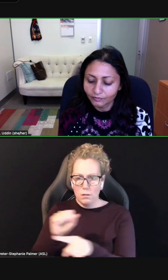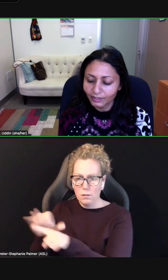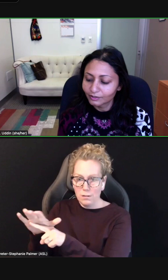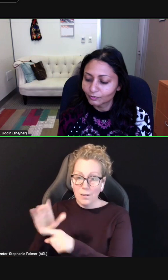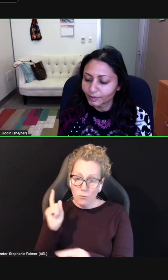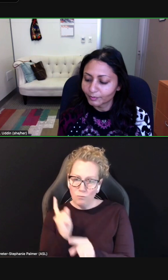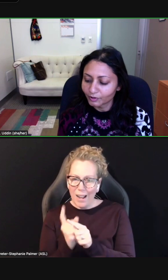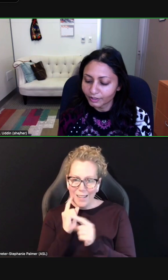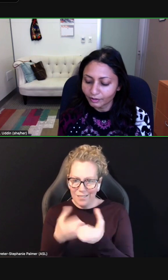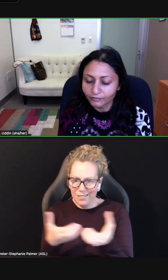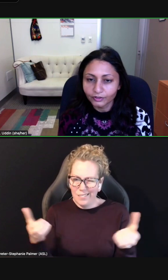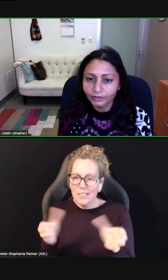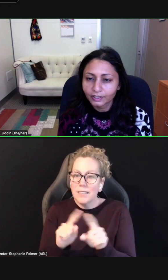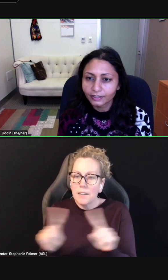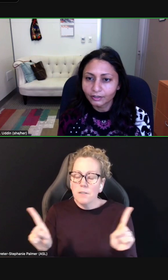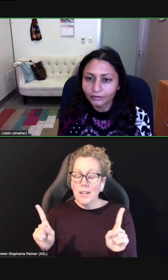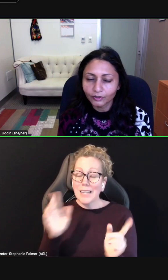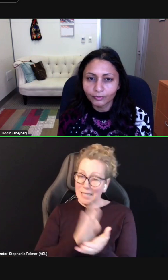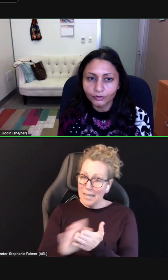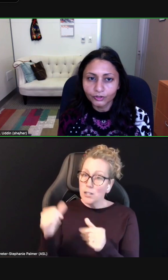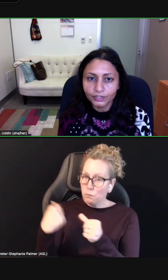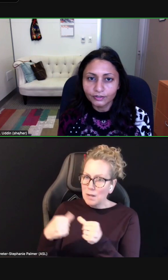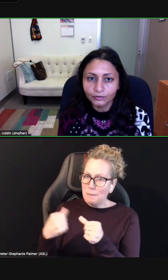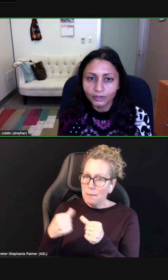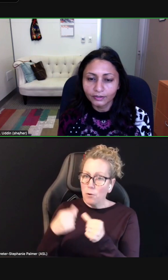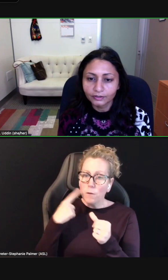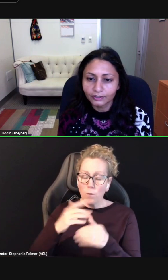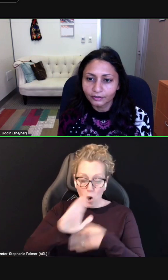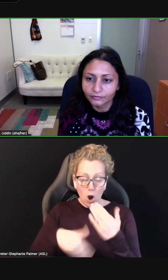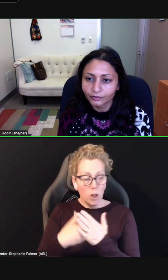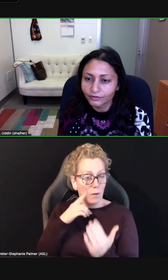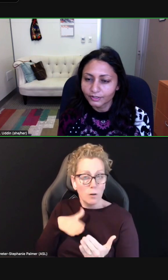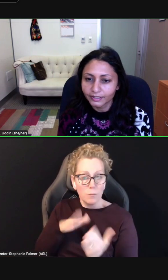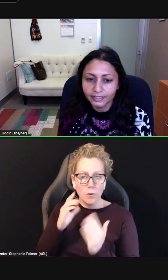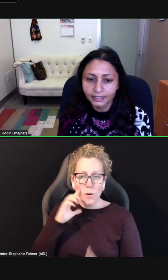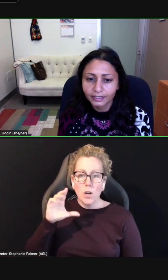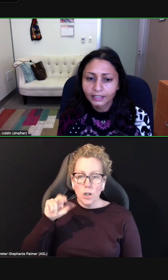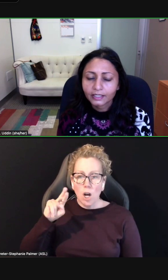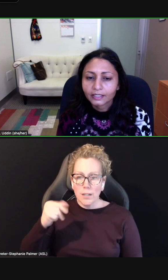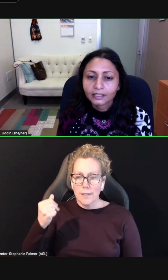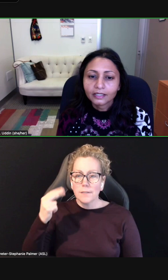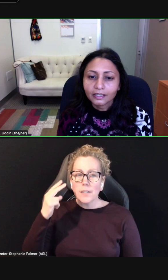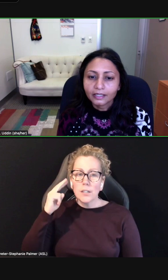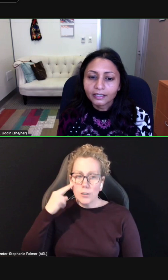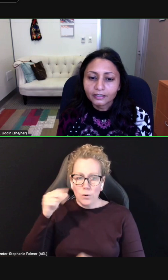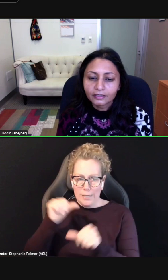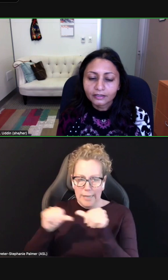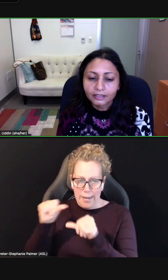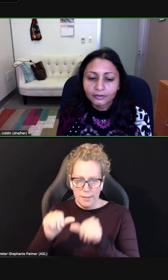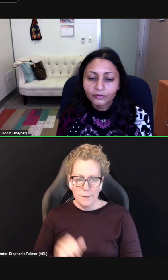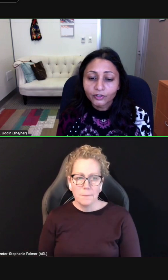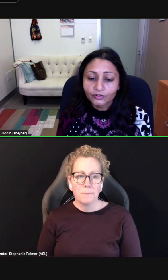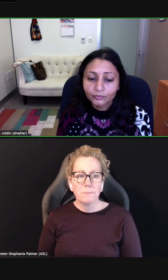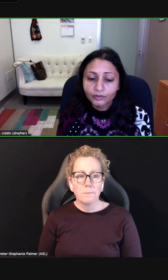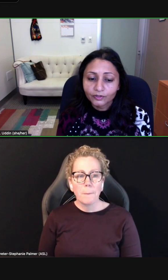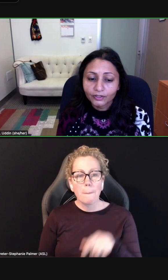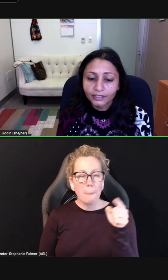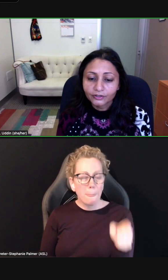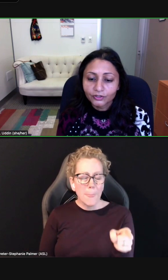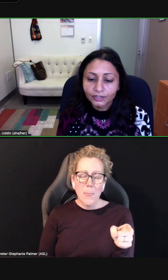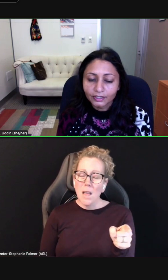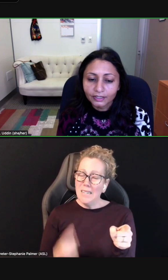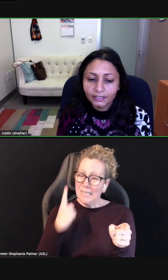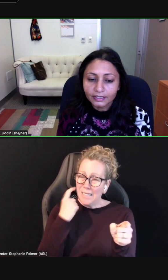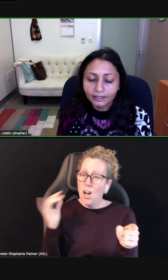nice sort of thing to remember in all of our approaches to cognitive neuroscience. And lately, we've also been